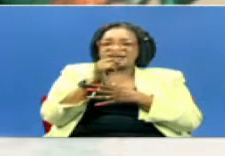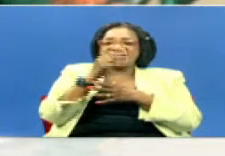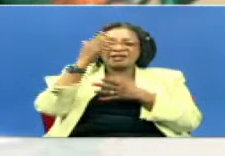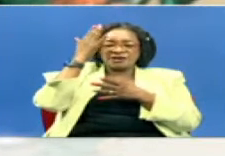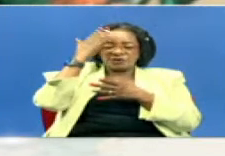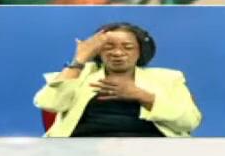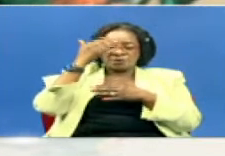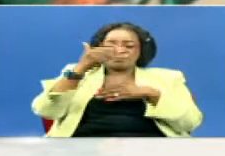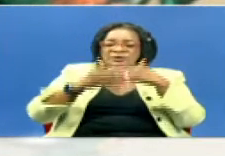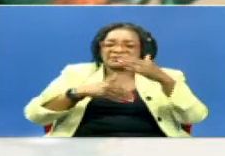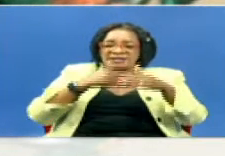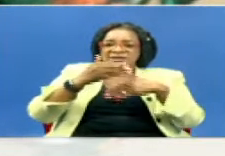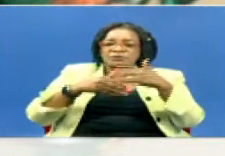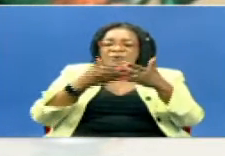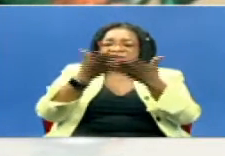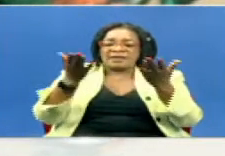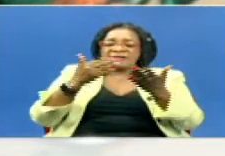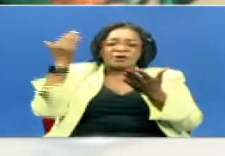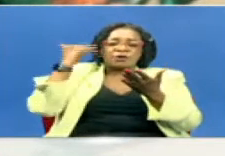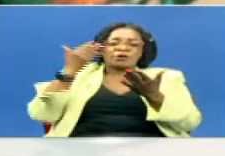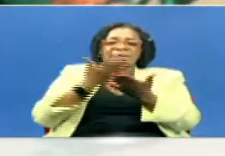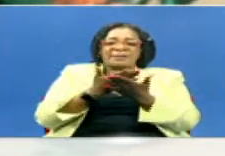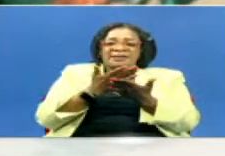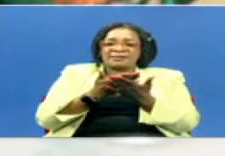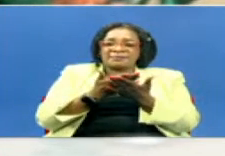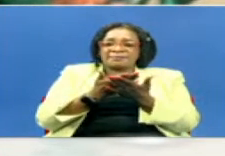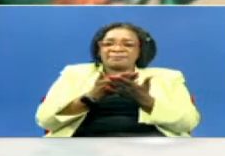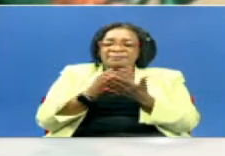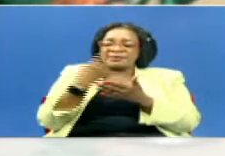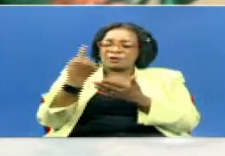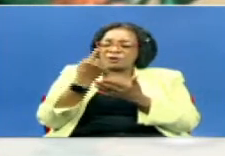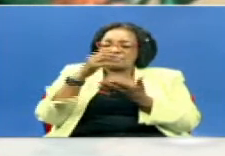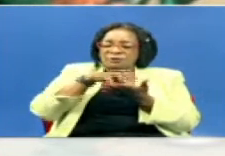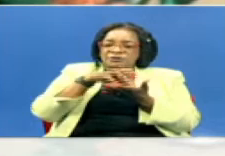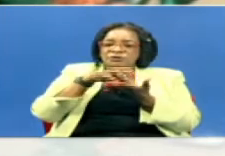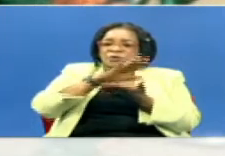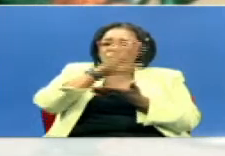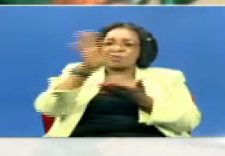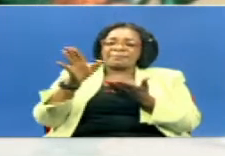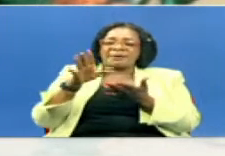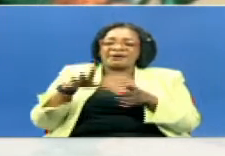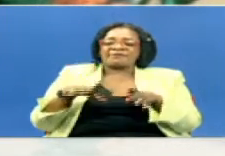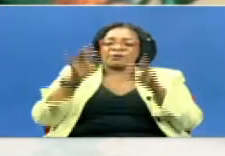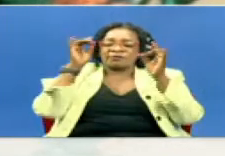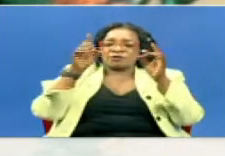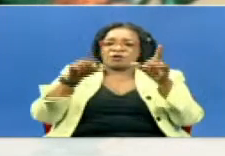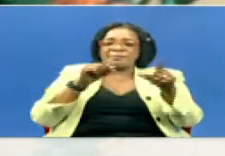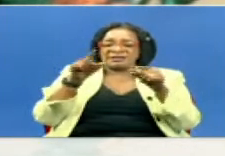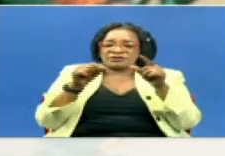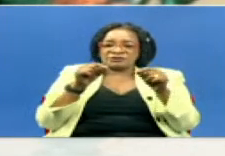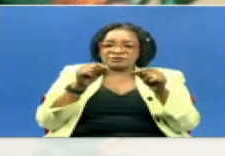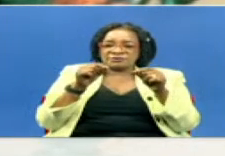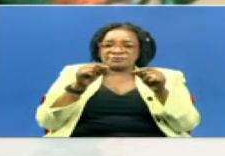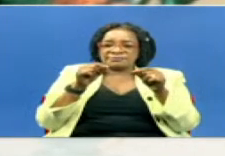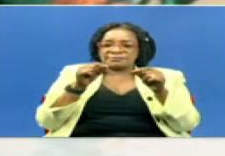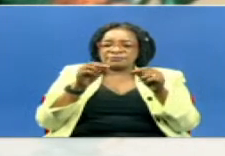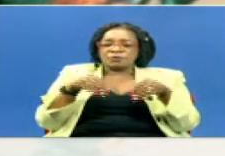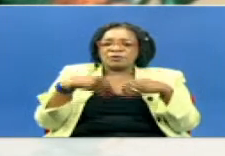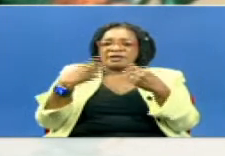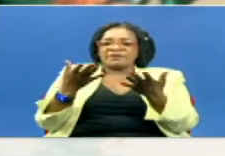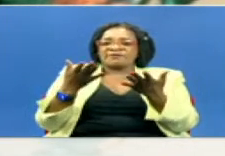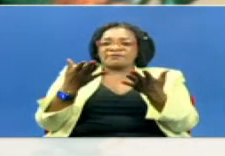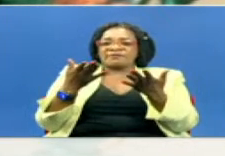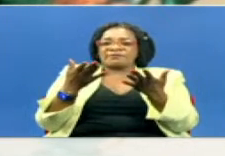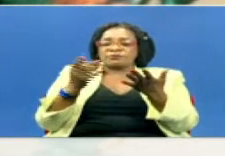ongoing in the Court of Appeal. The only position Wiper managed to get for nomination, we gave it to